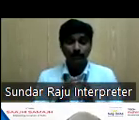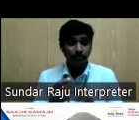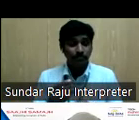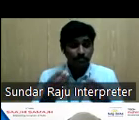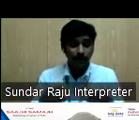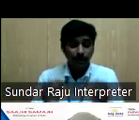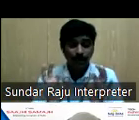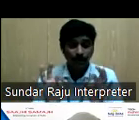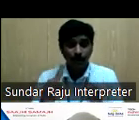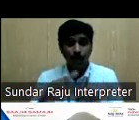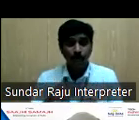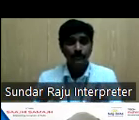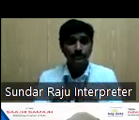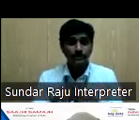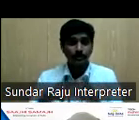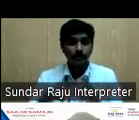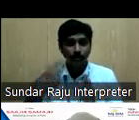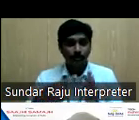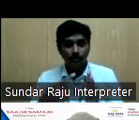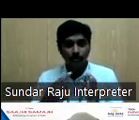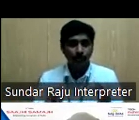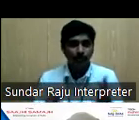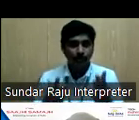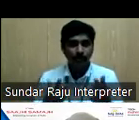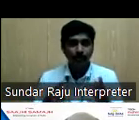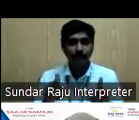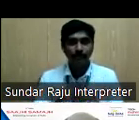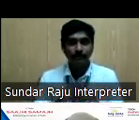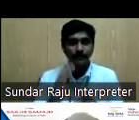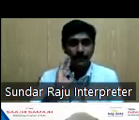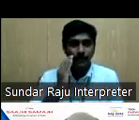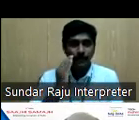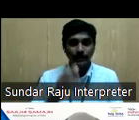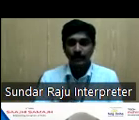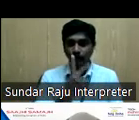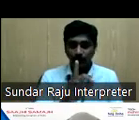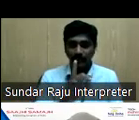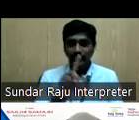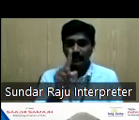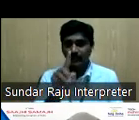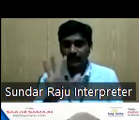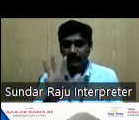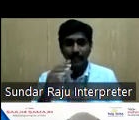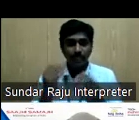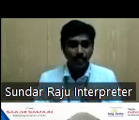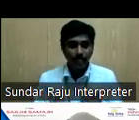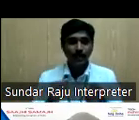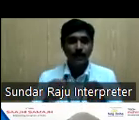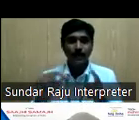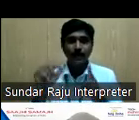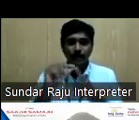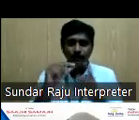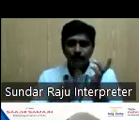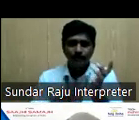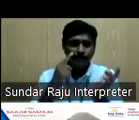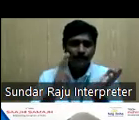Royal Order of the Polar Star from the King of Sweden in 2019. Currently serving as the Principal Secretary of the